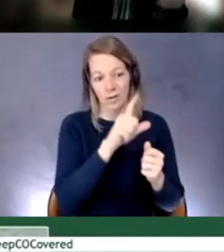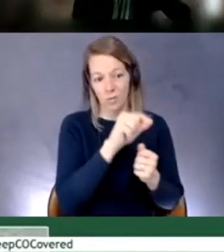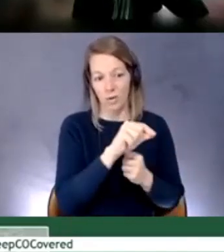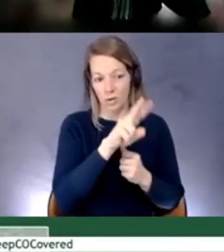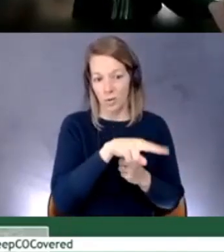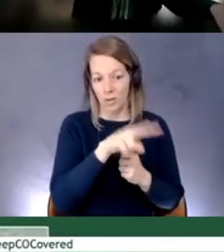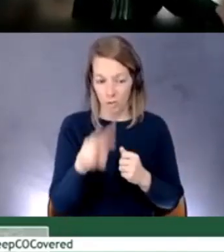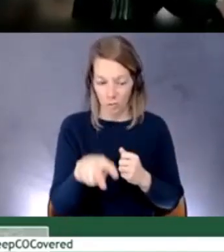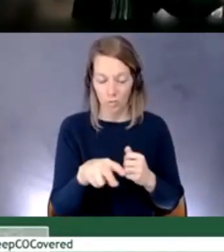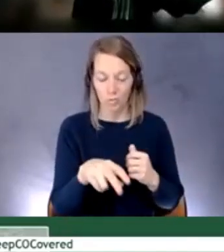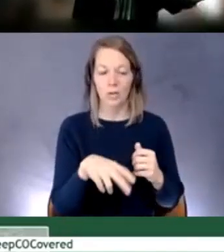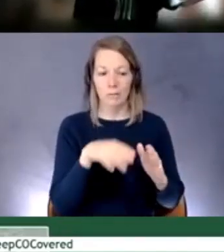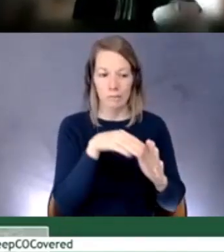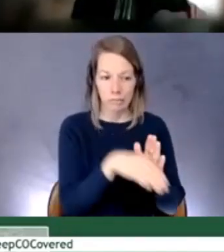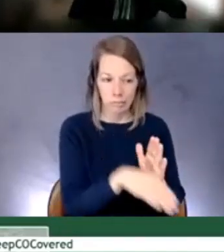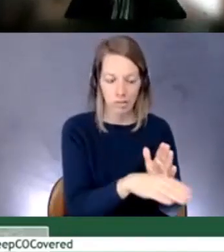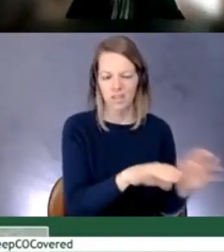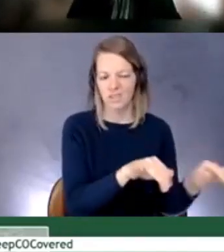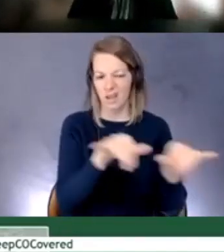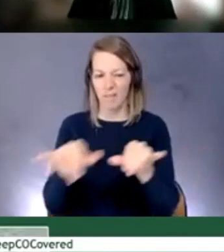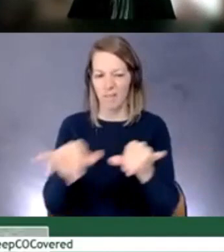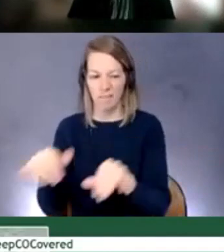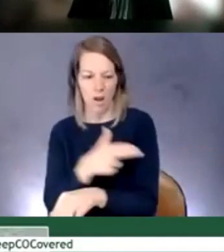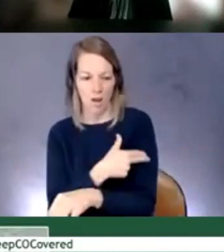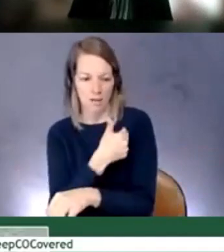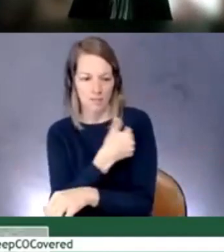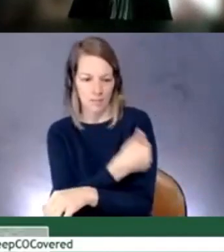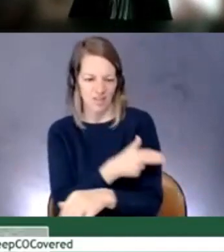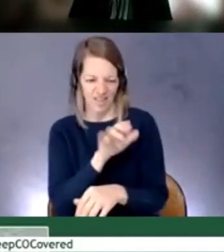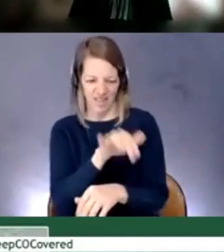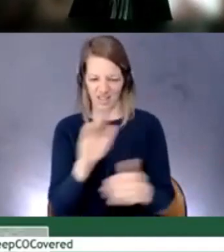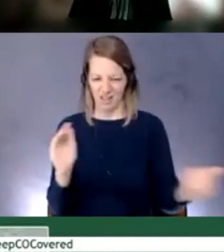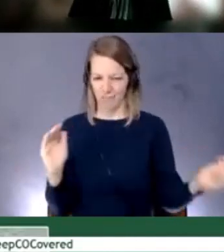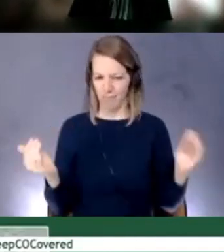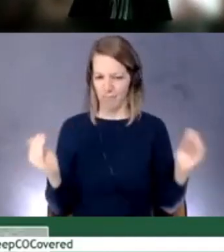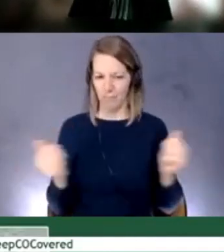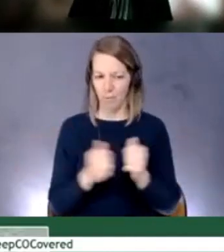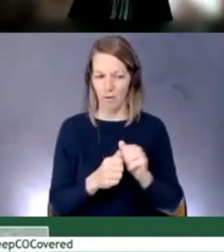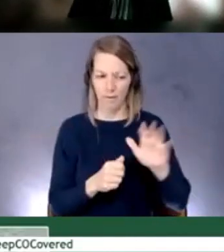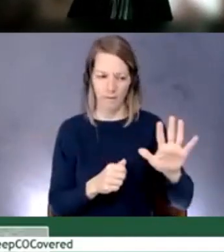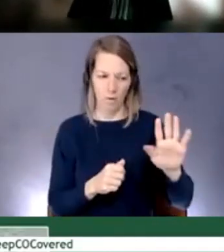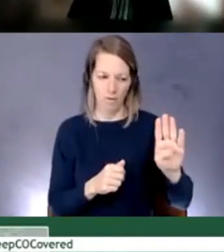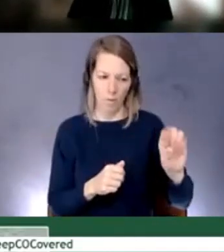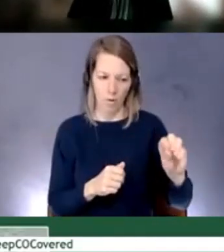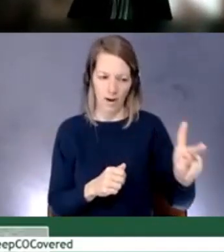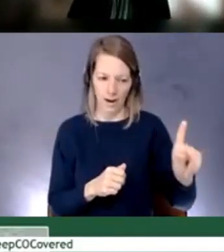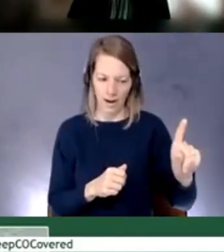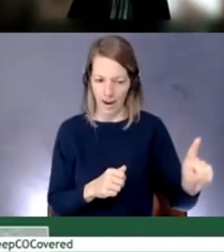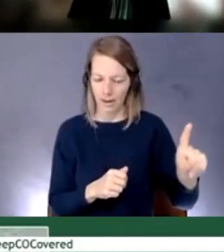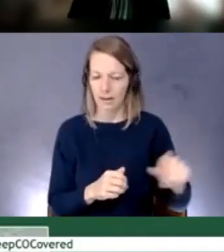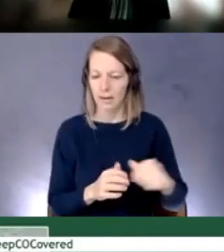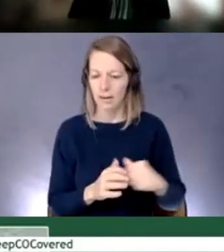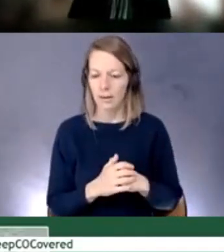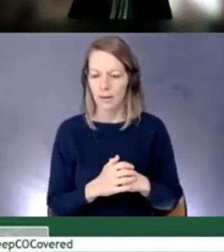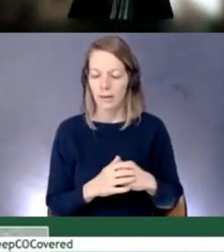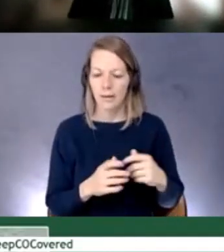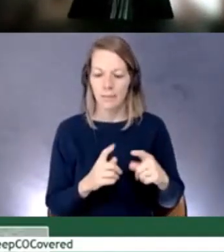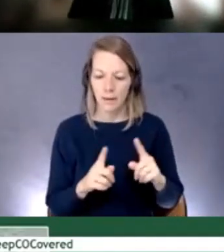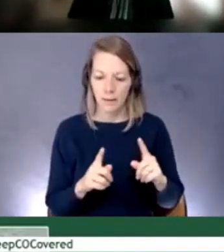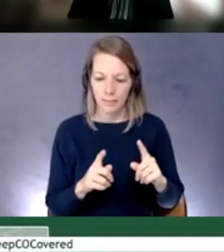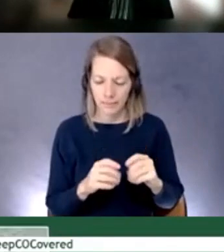We're seeing that with hospitals as well. That's the association with a 401k, but not the 401k or rainy day funds or retirement